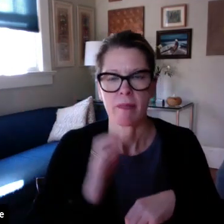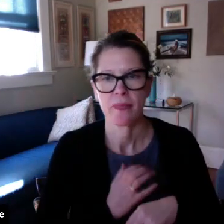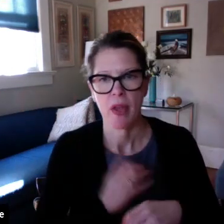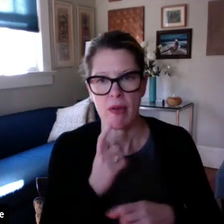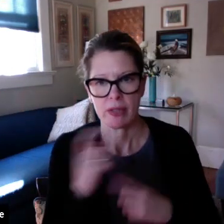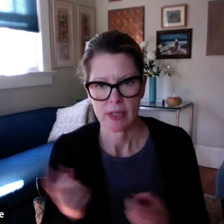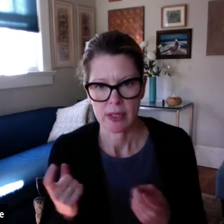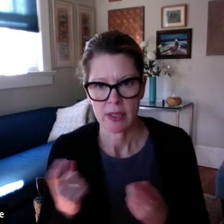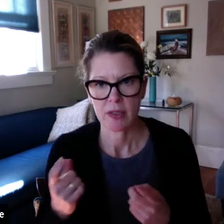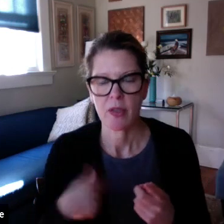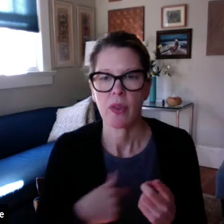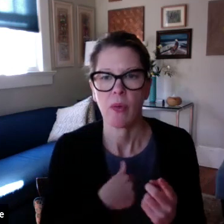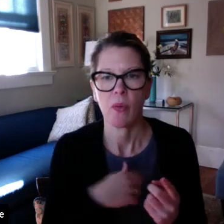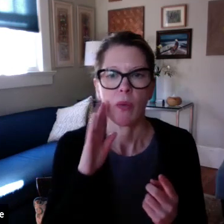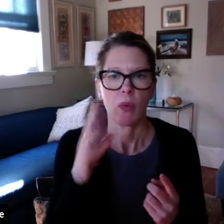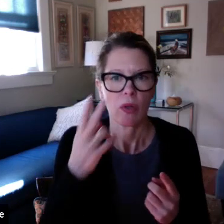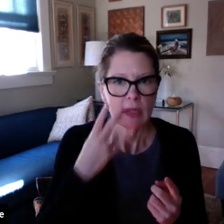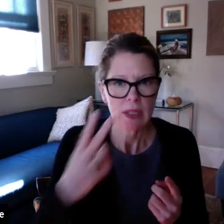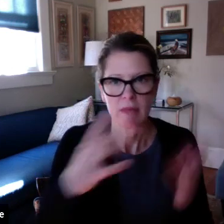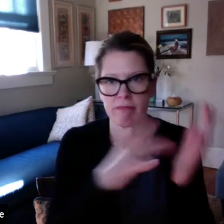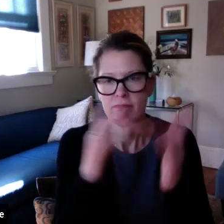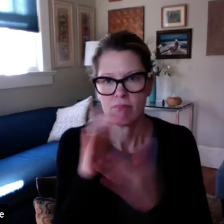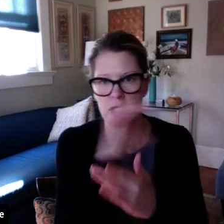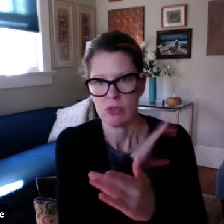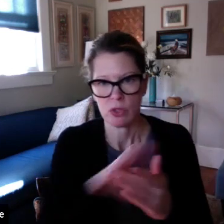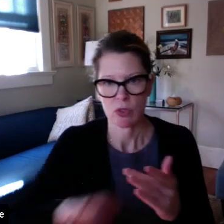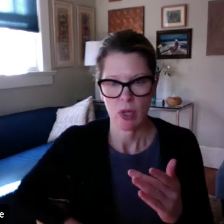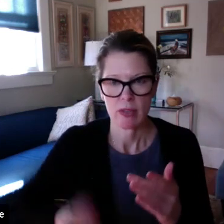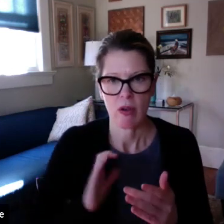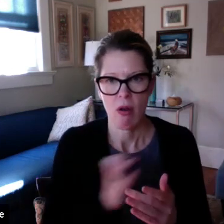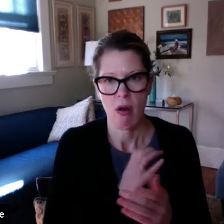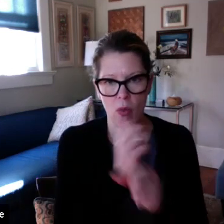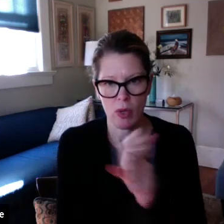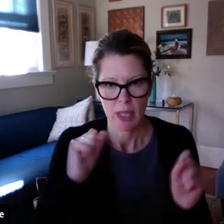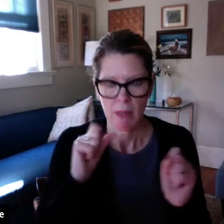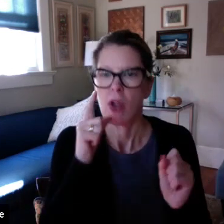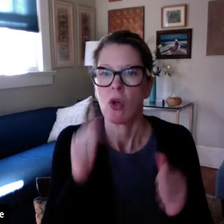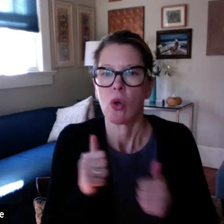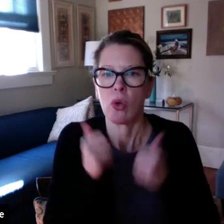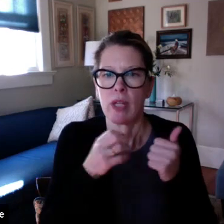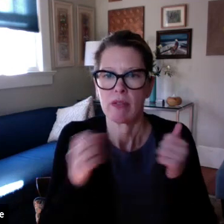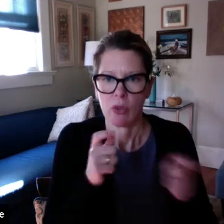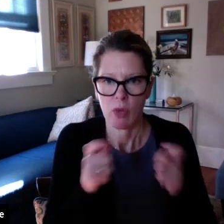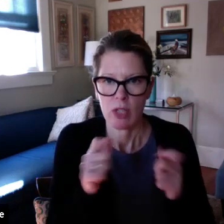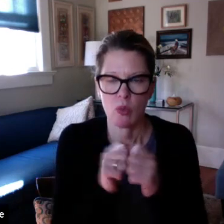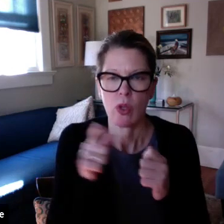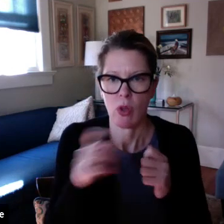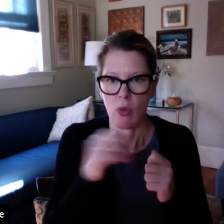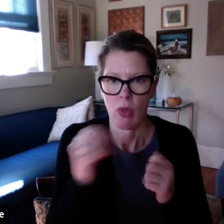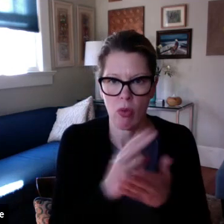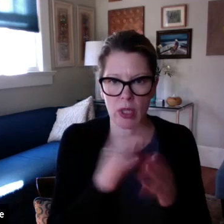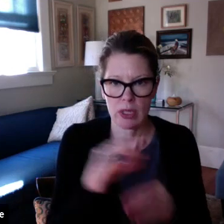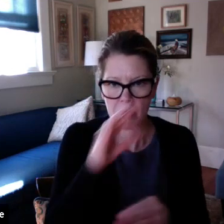joy the coming of Jesus Christ, our Redeemer, who lives and reigns with you and the Holy Spirit, one